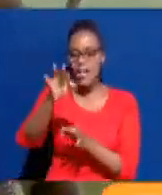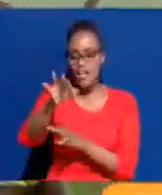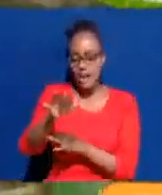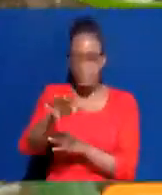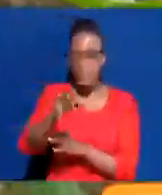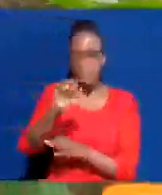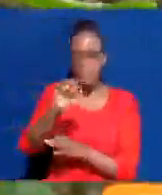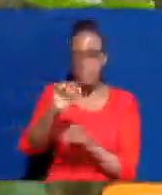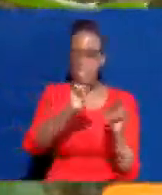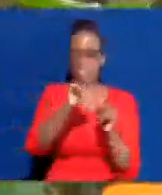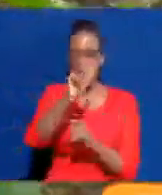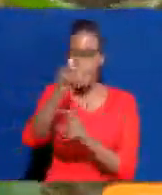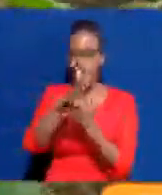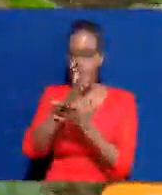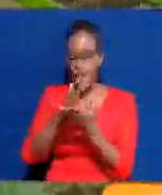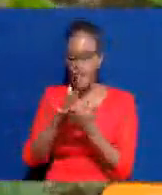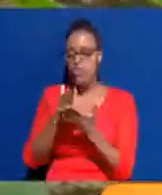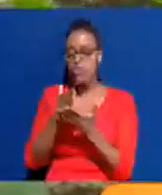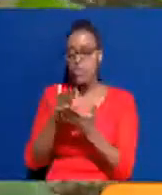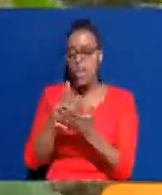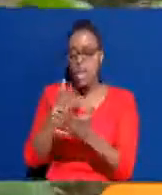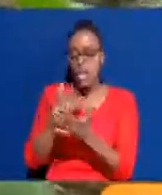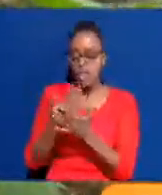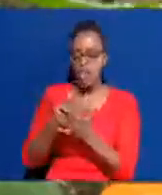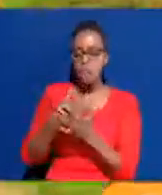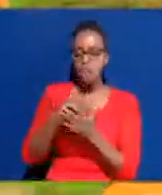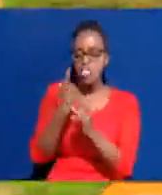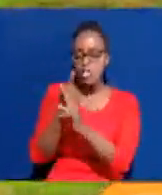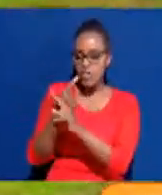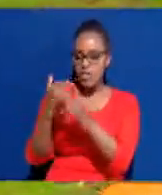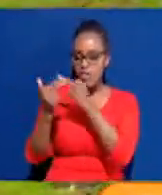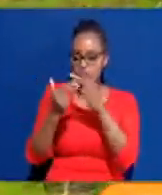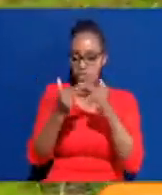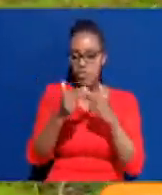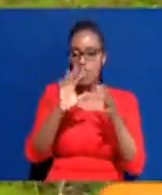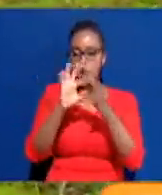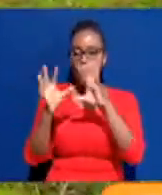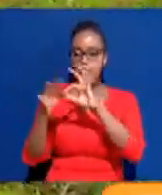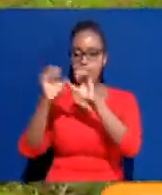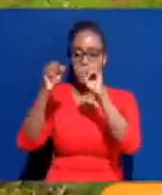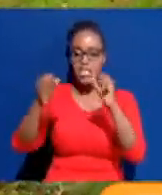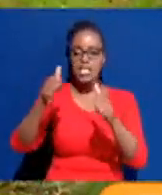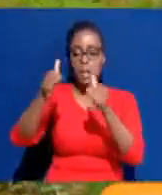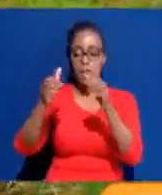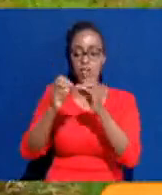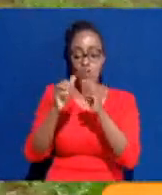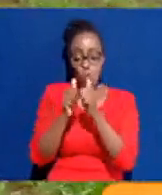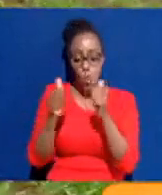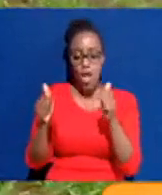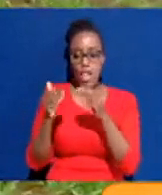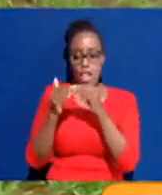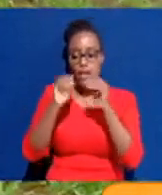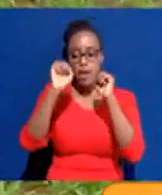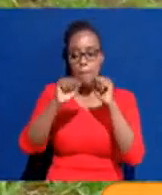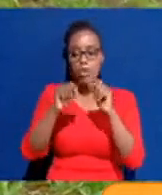land. But beyond the hardware inputs is the multiplying factor of the cooperative system, which, if well run, could